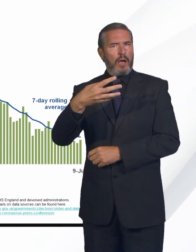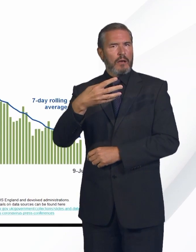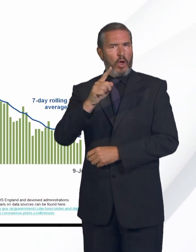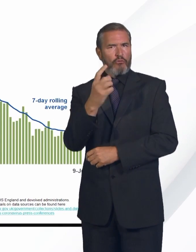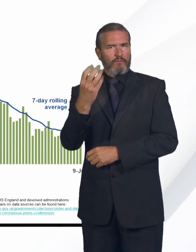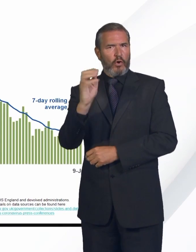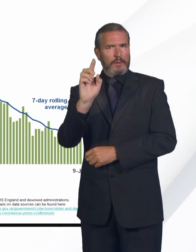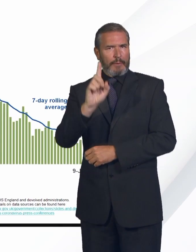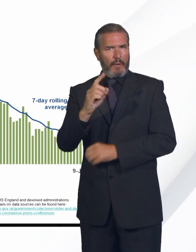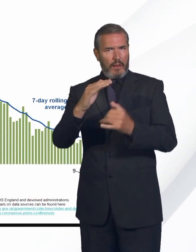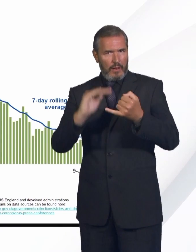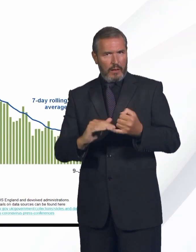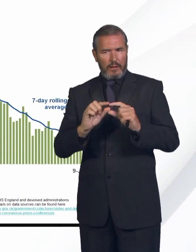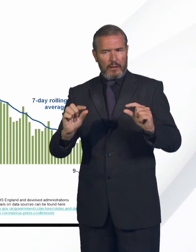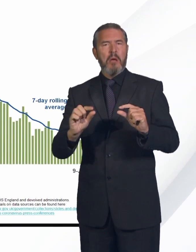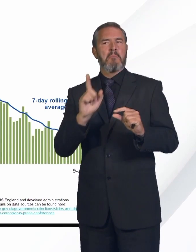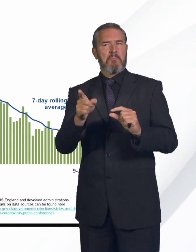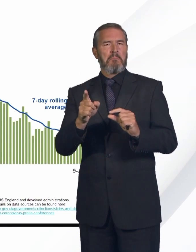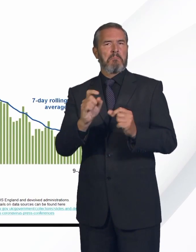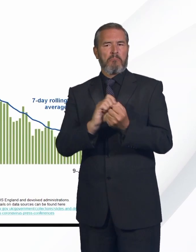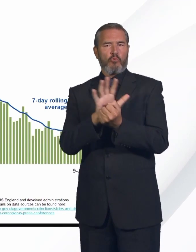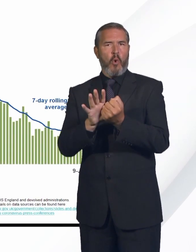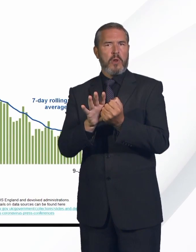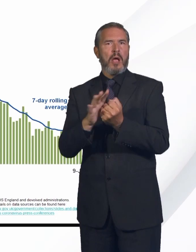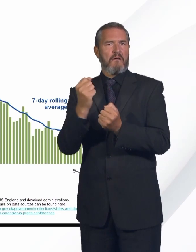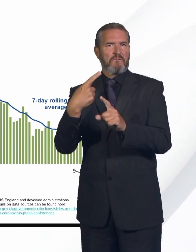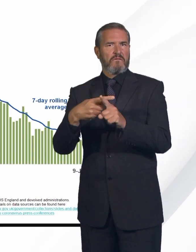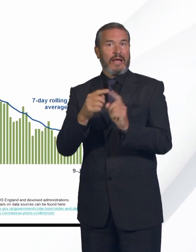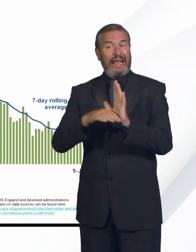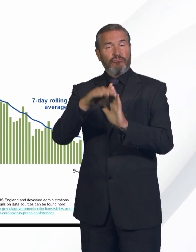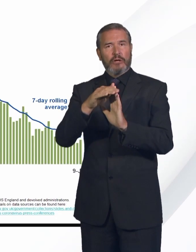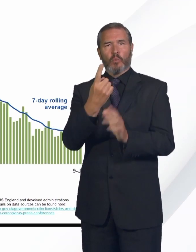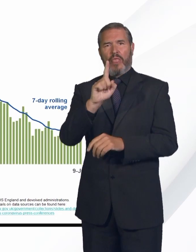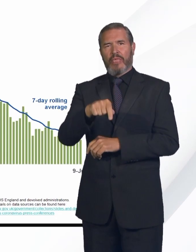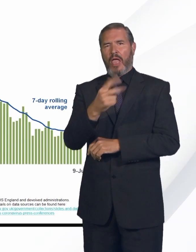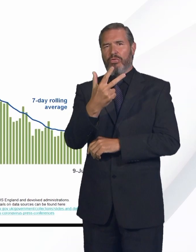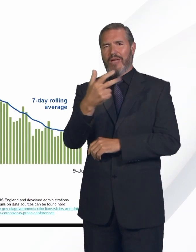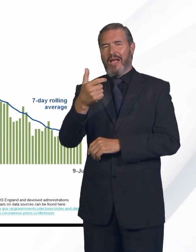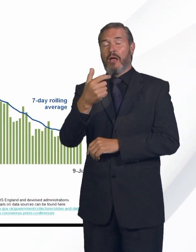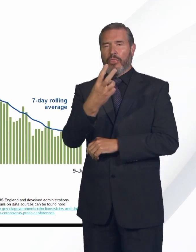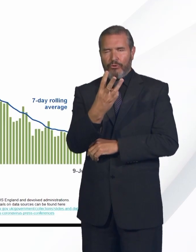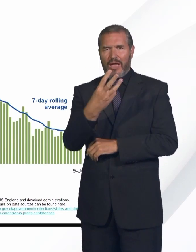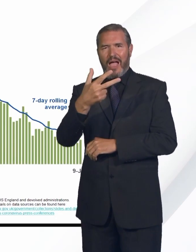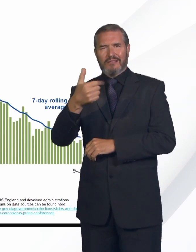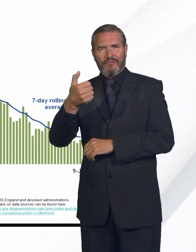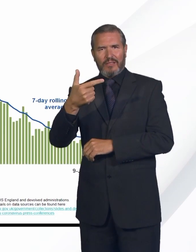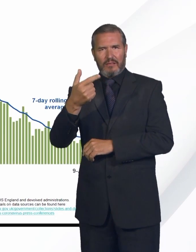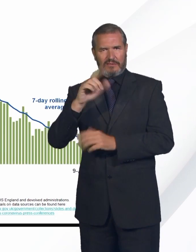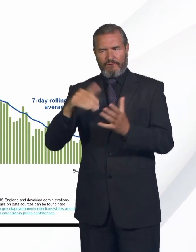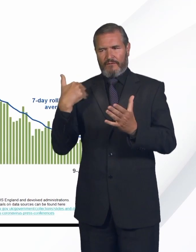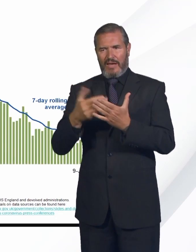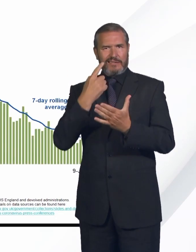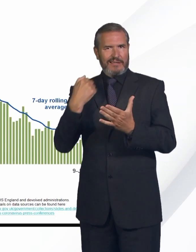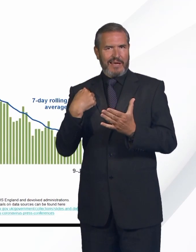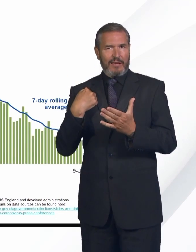289,140 people have tested positive, an increase of 1,387 cases since yesterday.